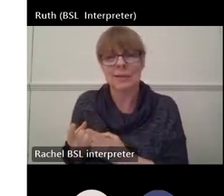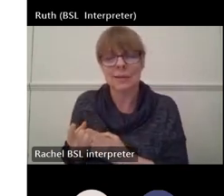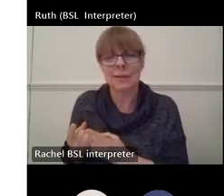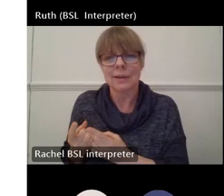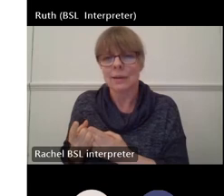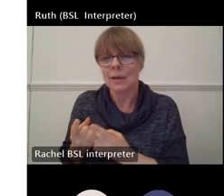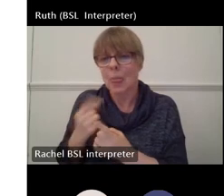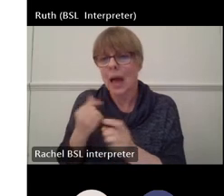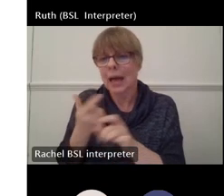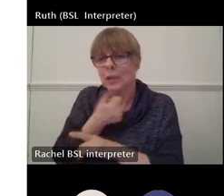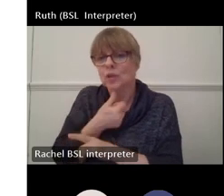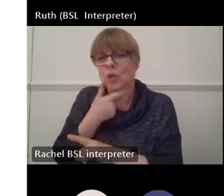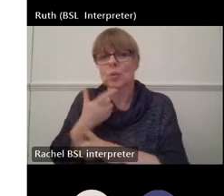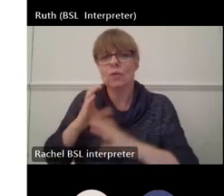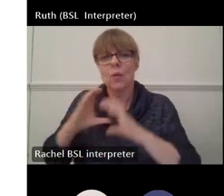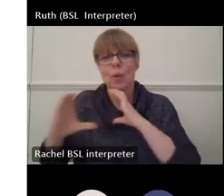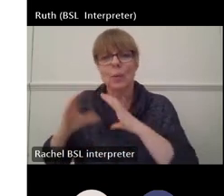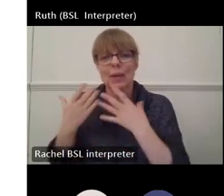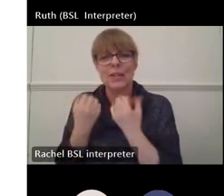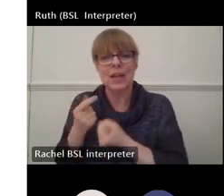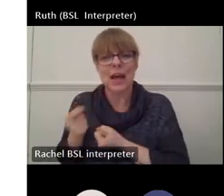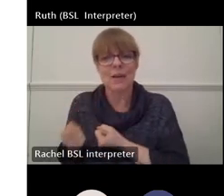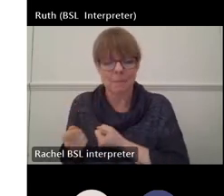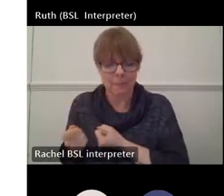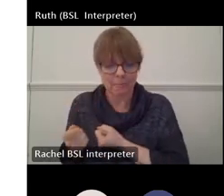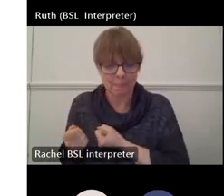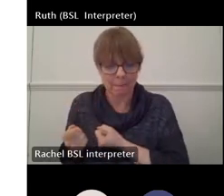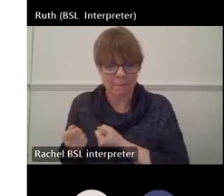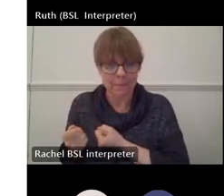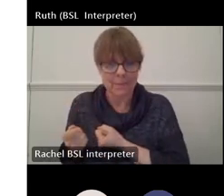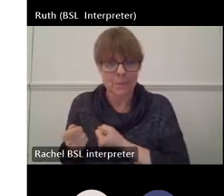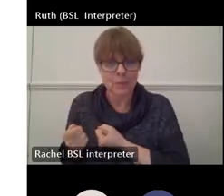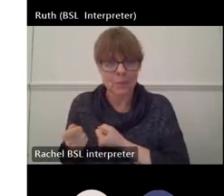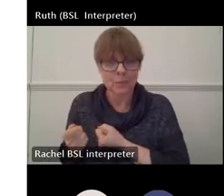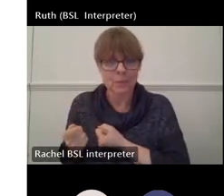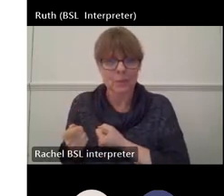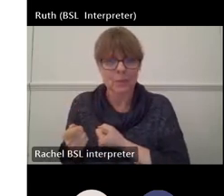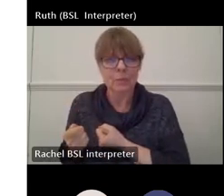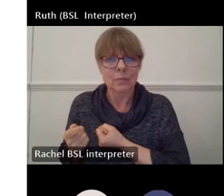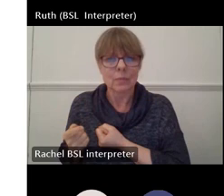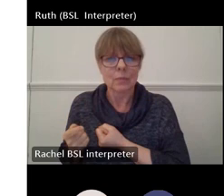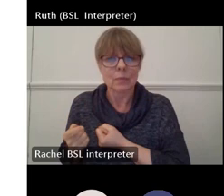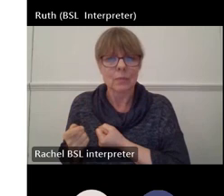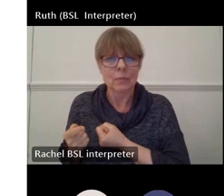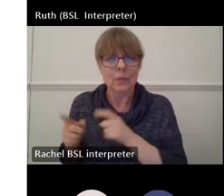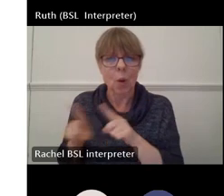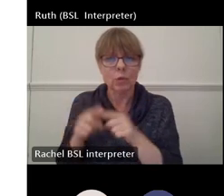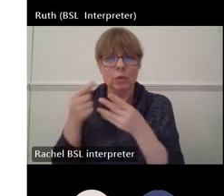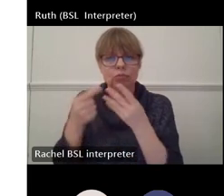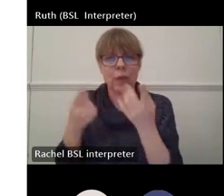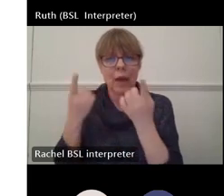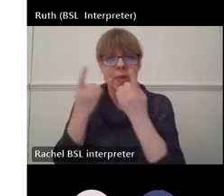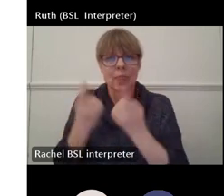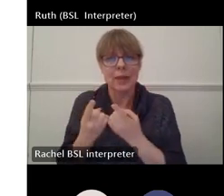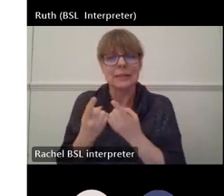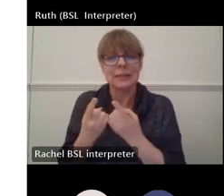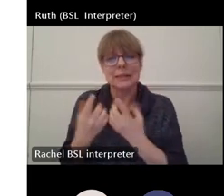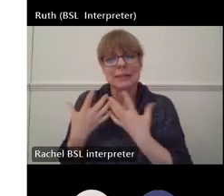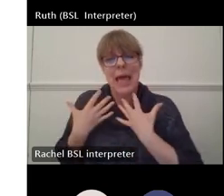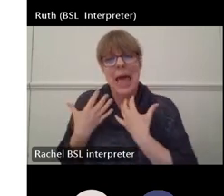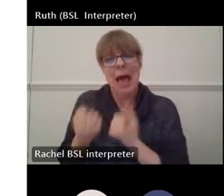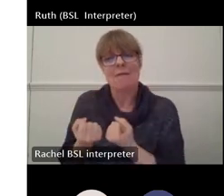brands. And then I managed to get things like these cards, which help, because they help explain